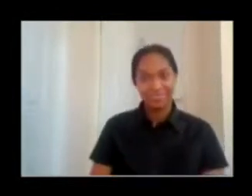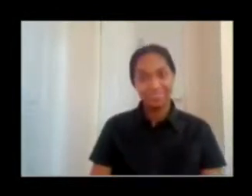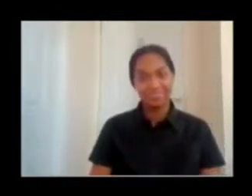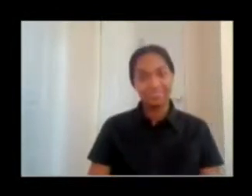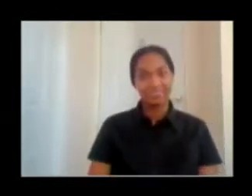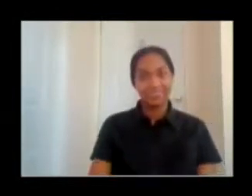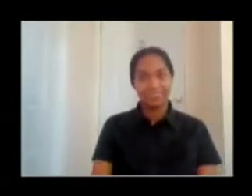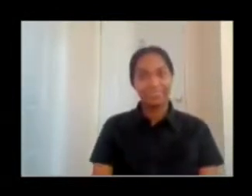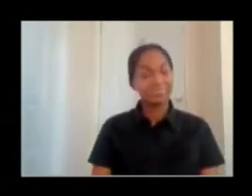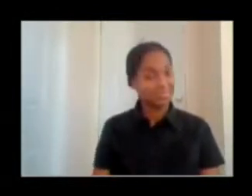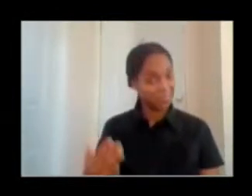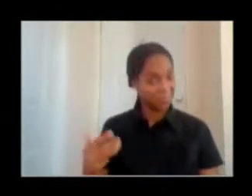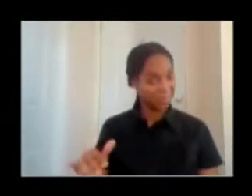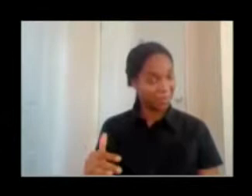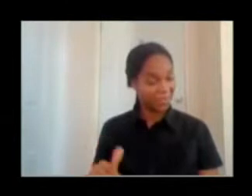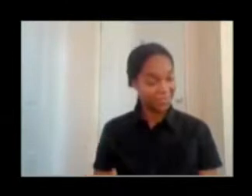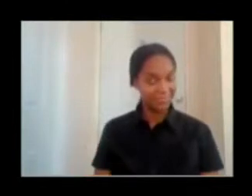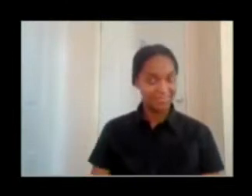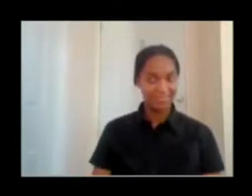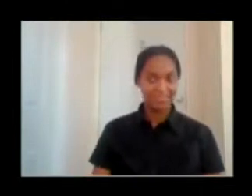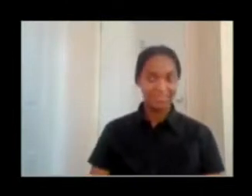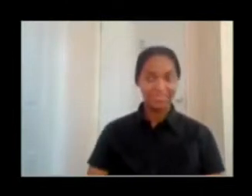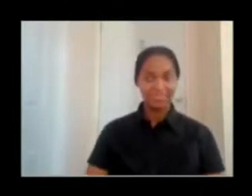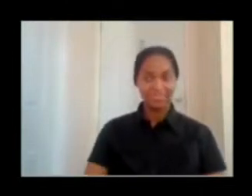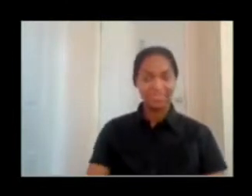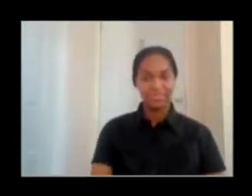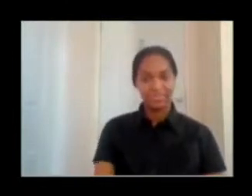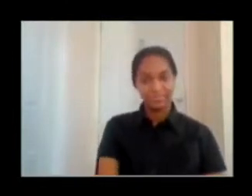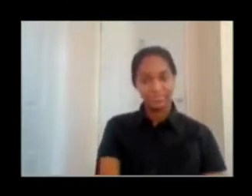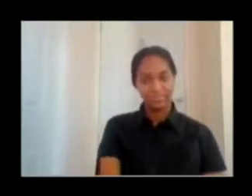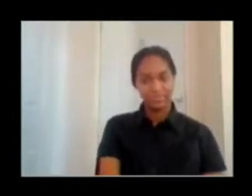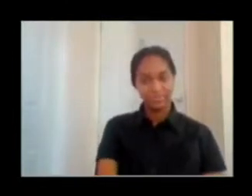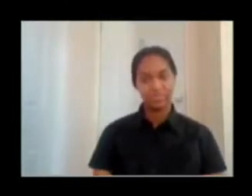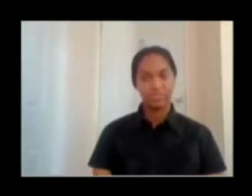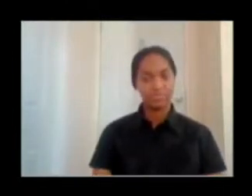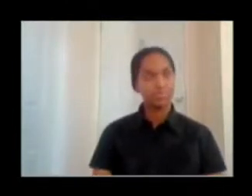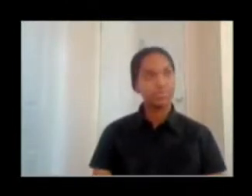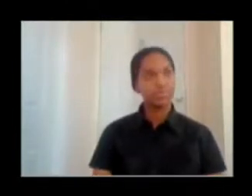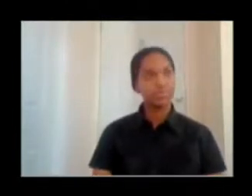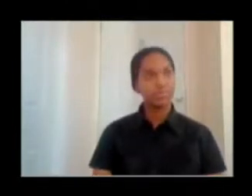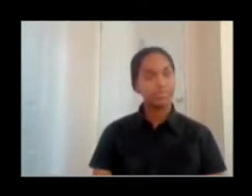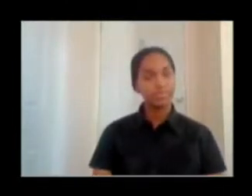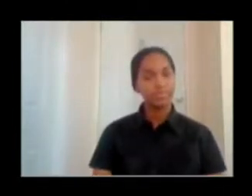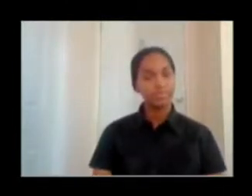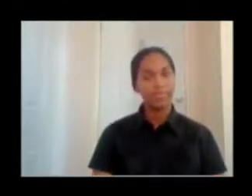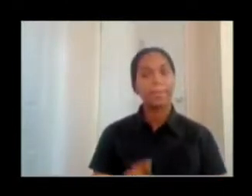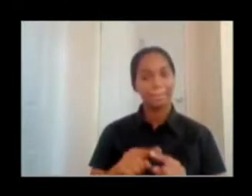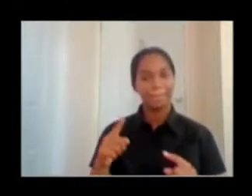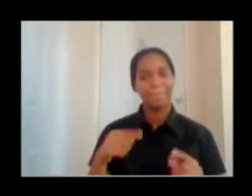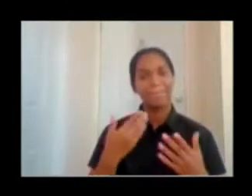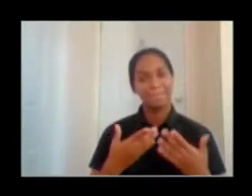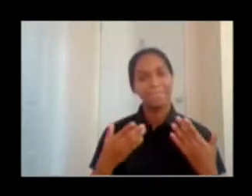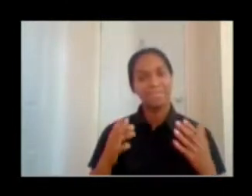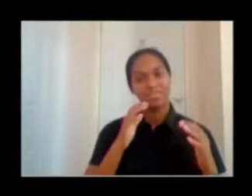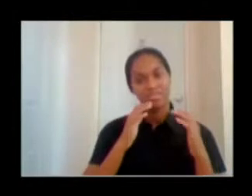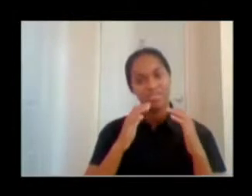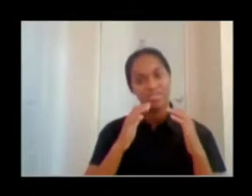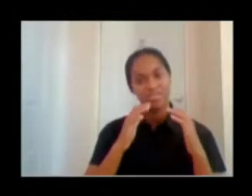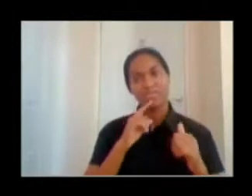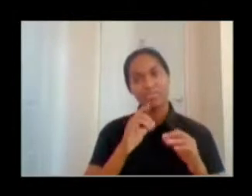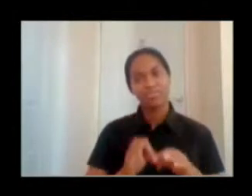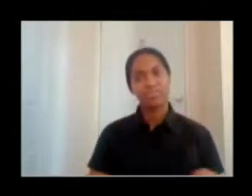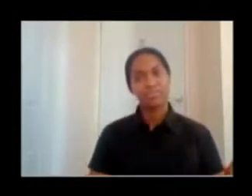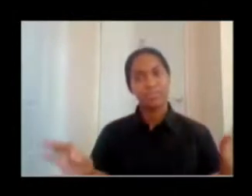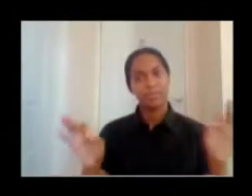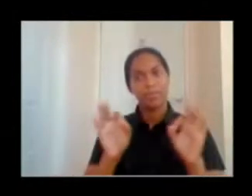Wow. Sony paid me. That's a story that he's done. But these are the kinds of conversations that are critically important.